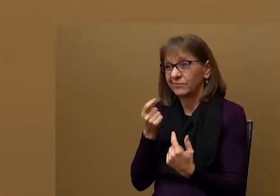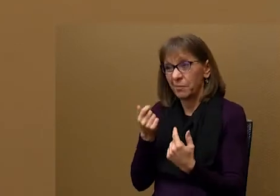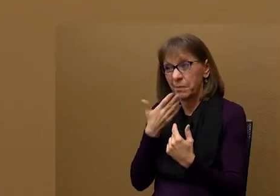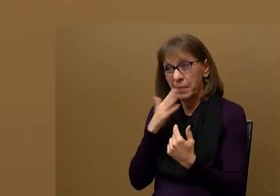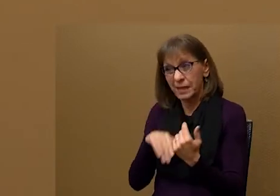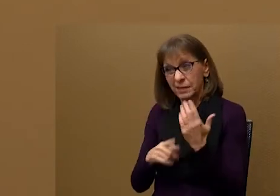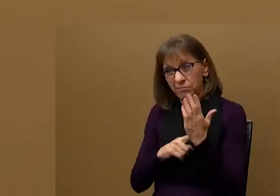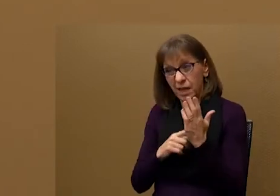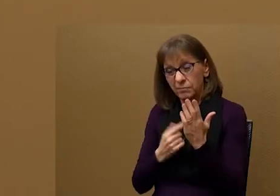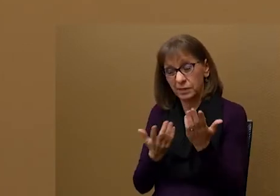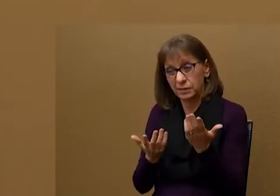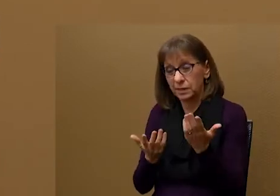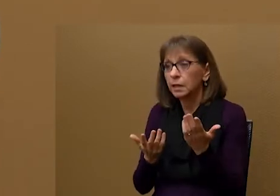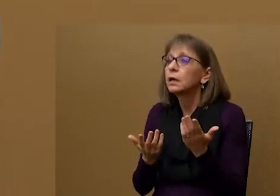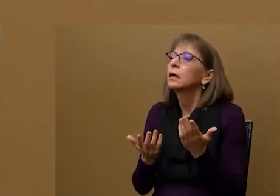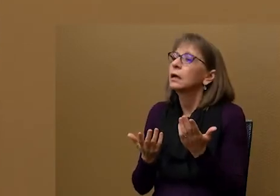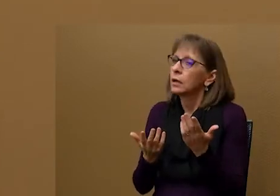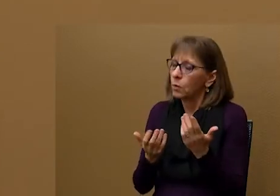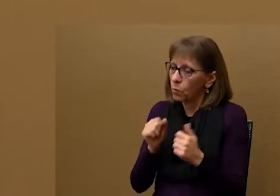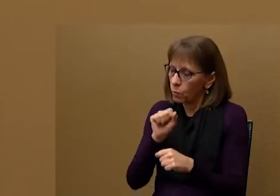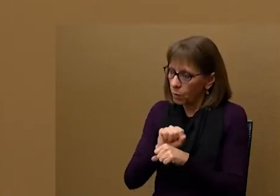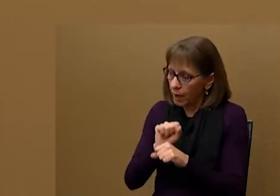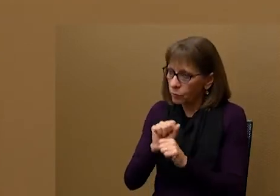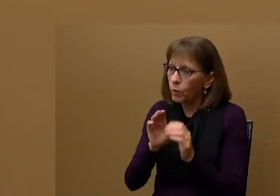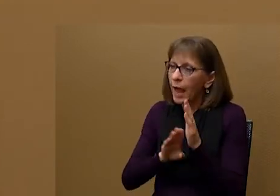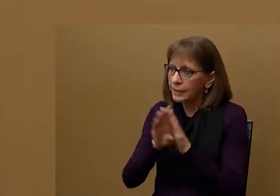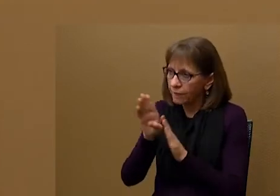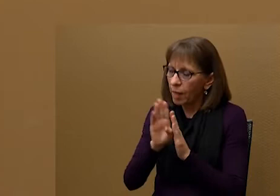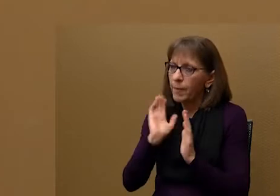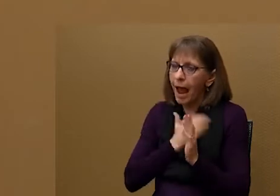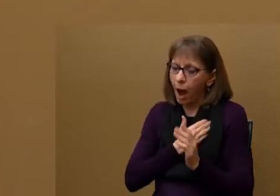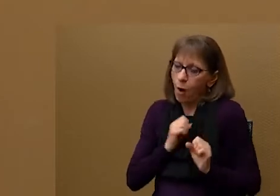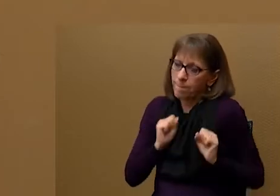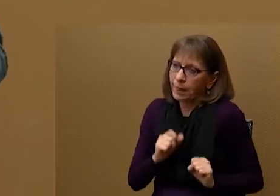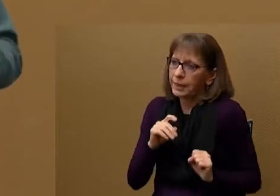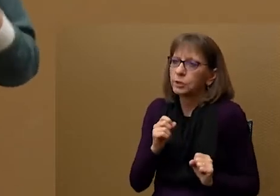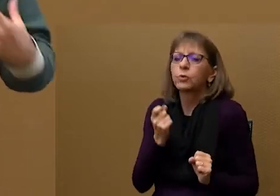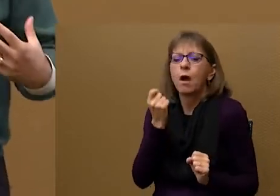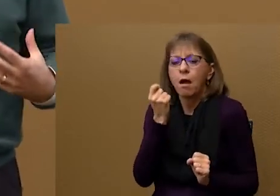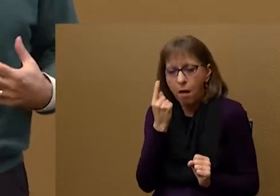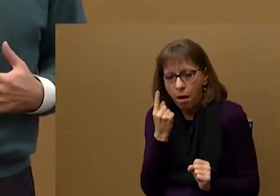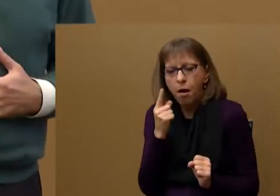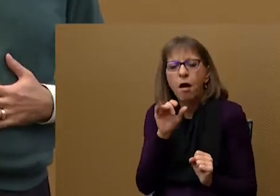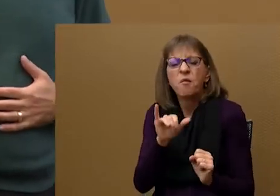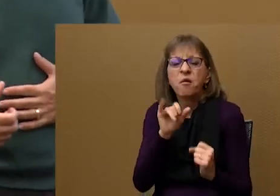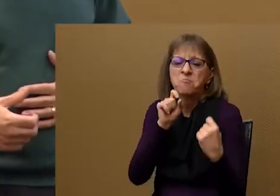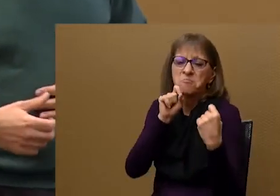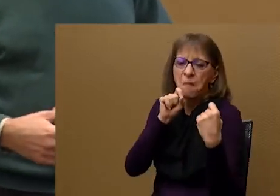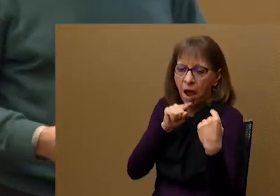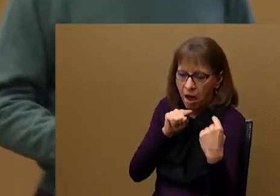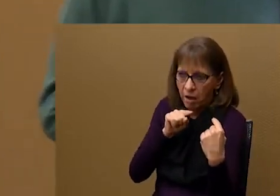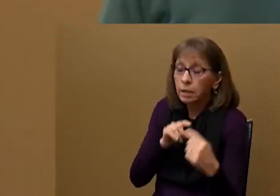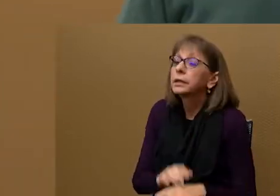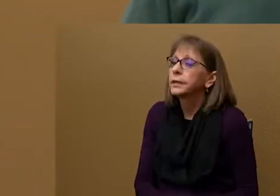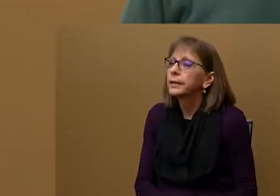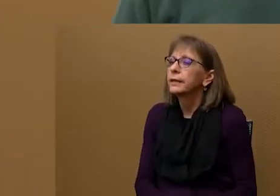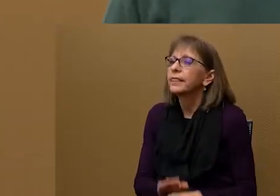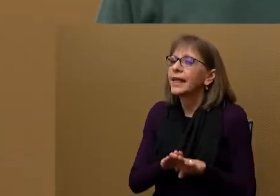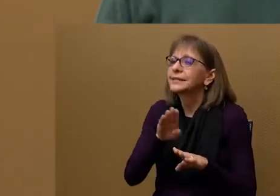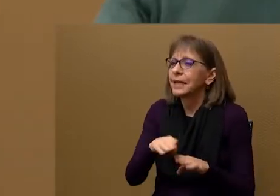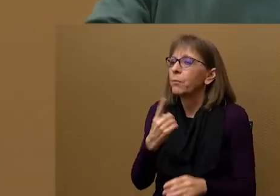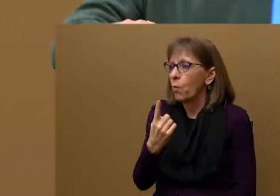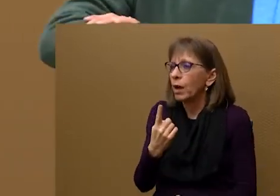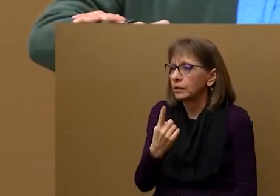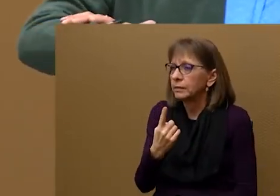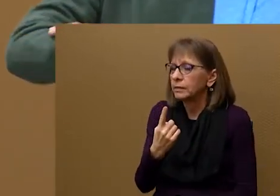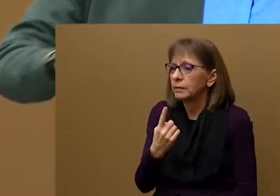aren't often great, and sometimes they're quite poor. How do we have to work on developing our capacity for empathy. So that's step 1.